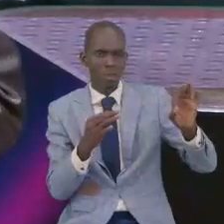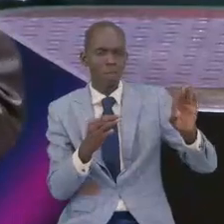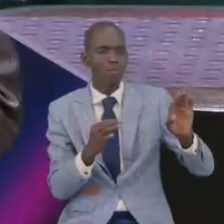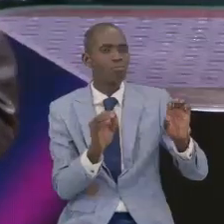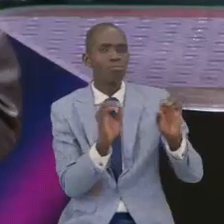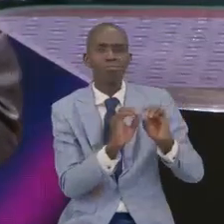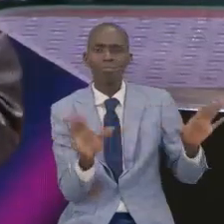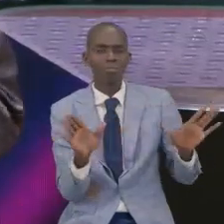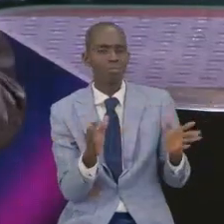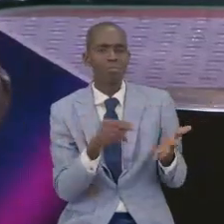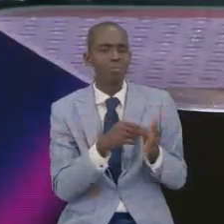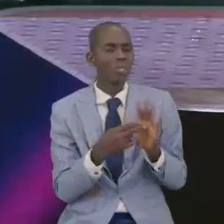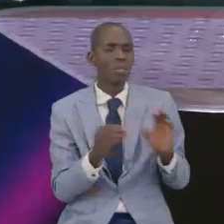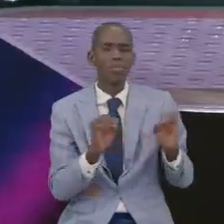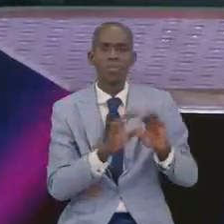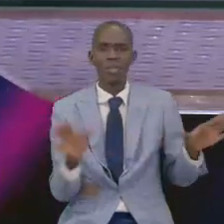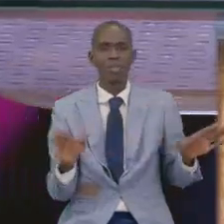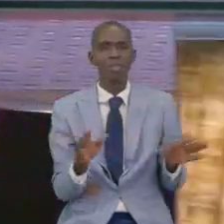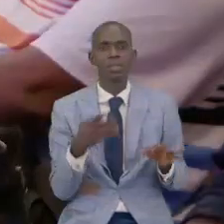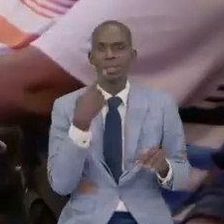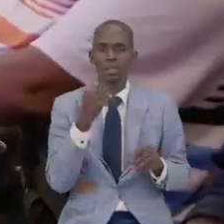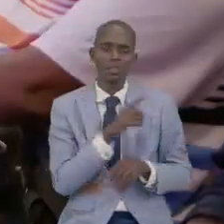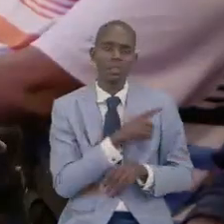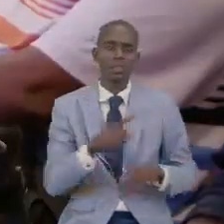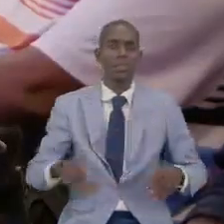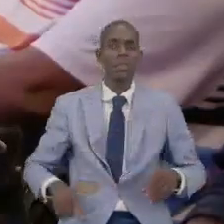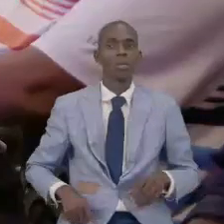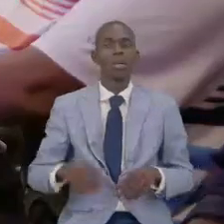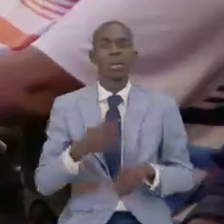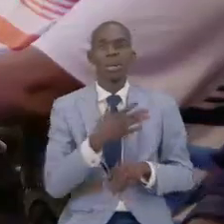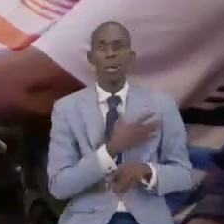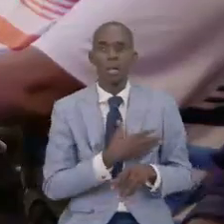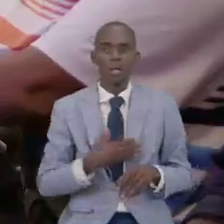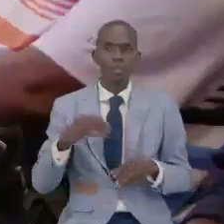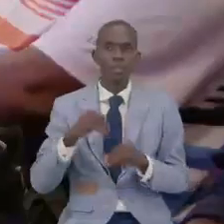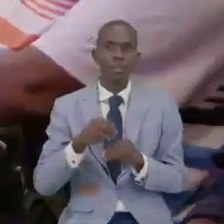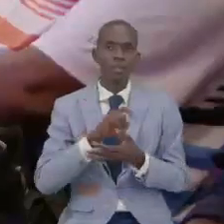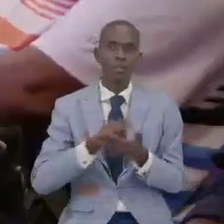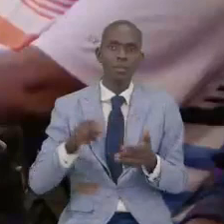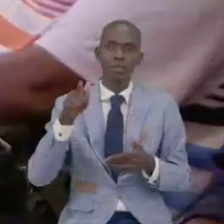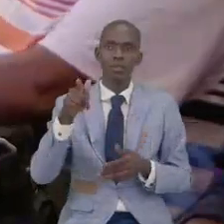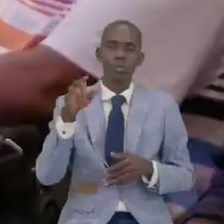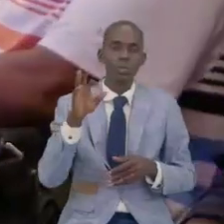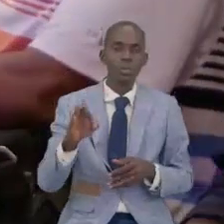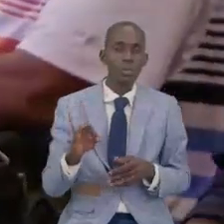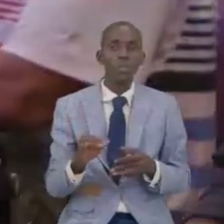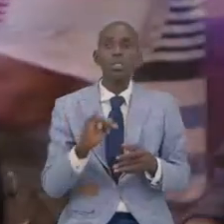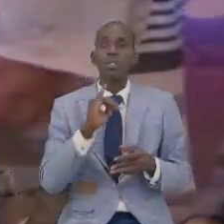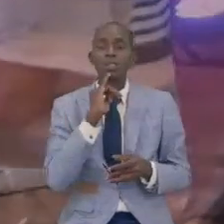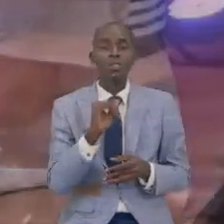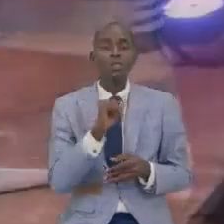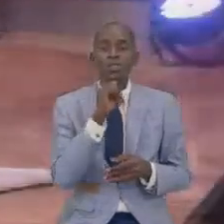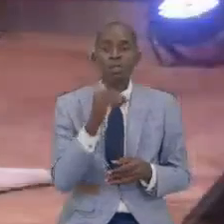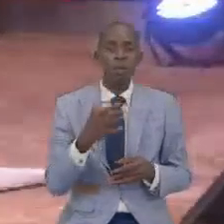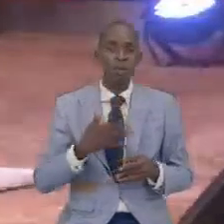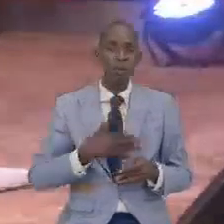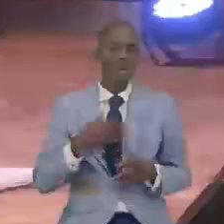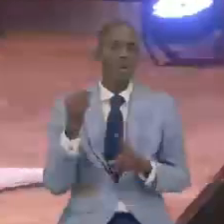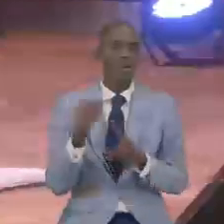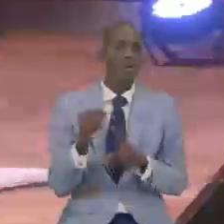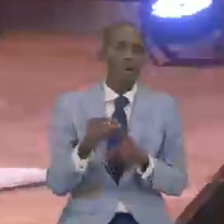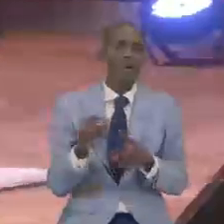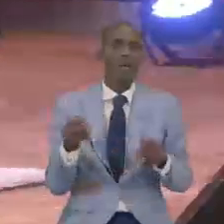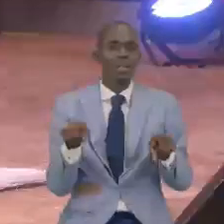wheat, says the Lord? In verse 29, it says, is not my word like as